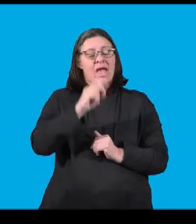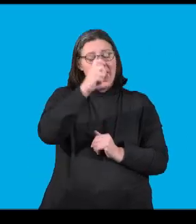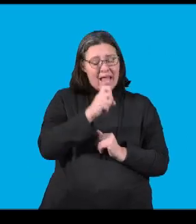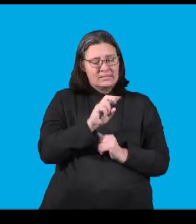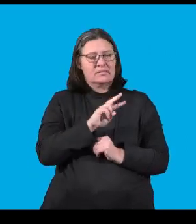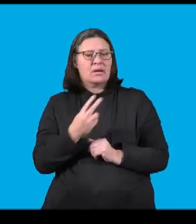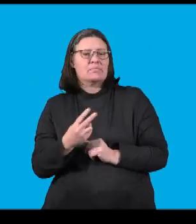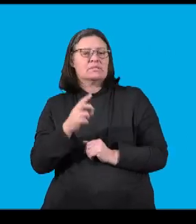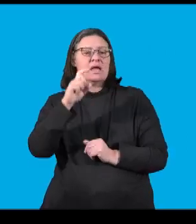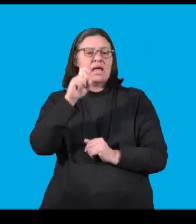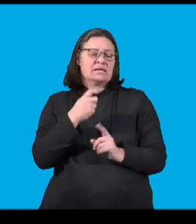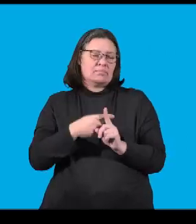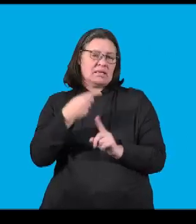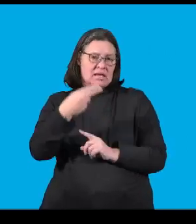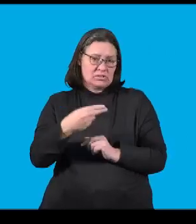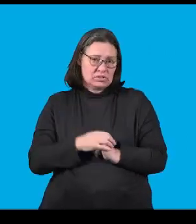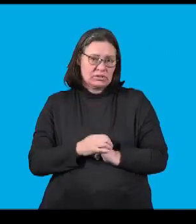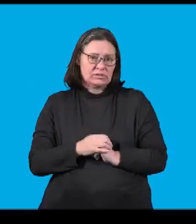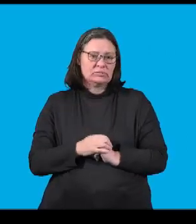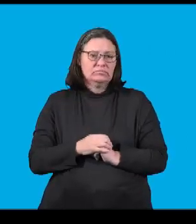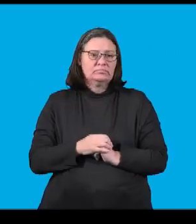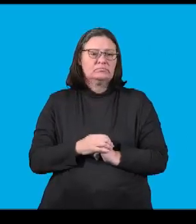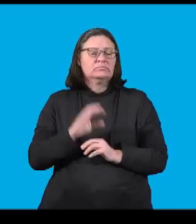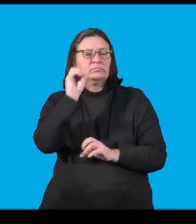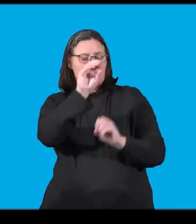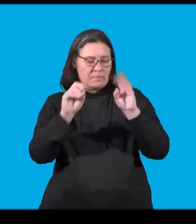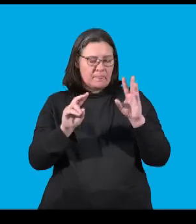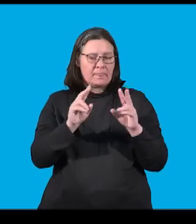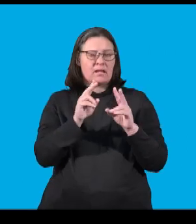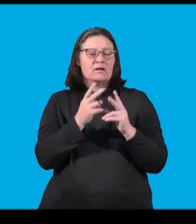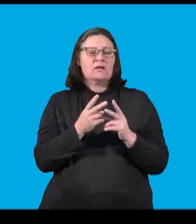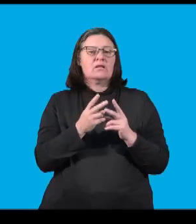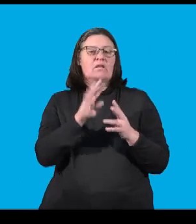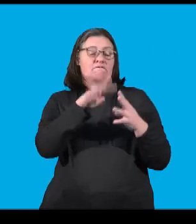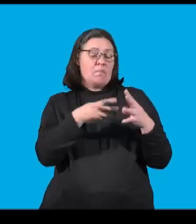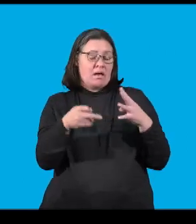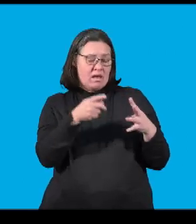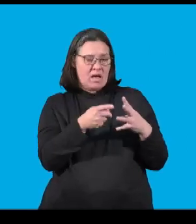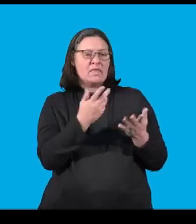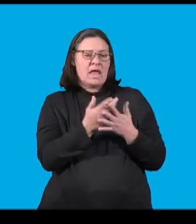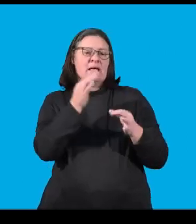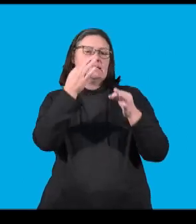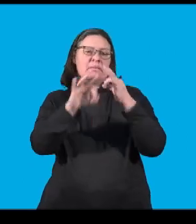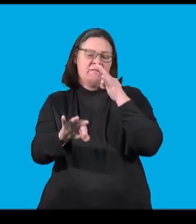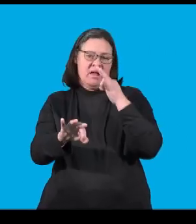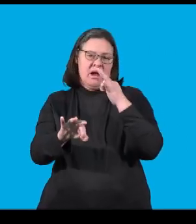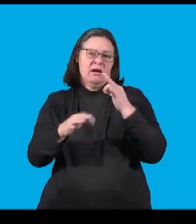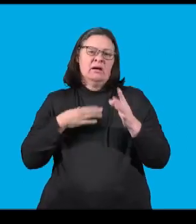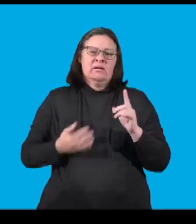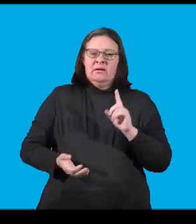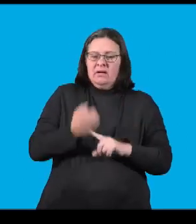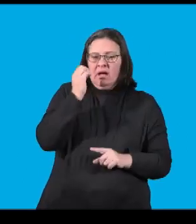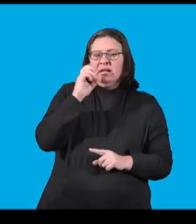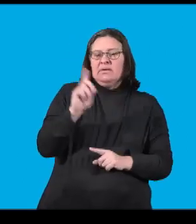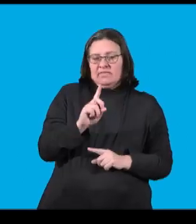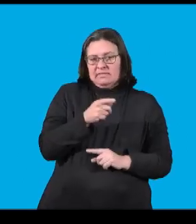x plus h. And then I can put these values into my formula and then attempt to simplify and